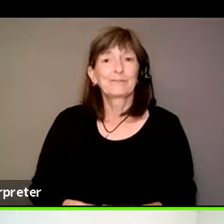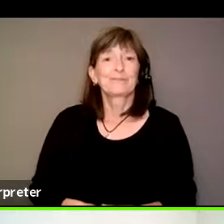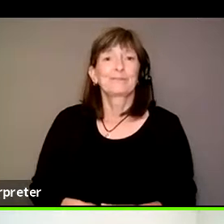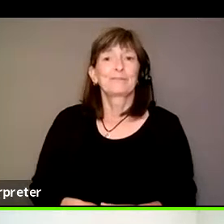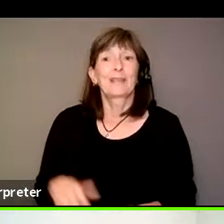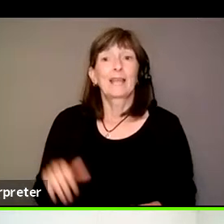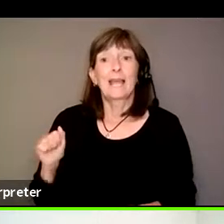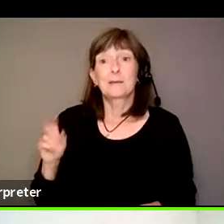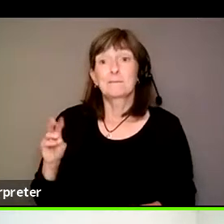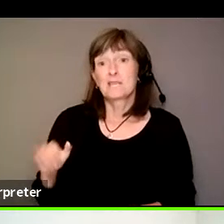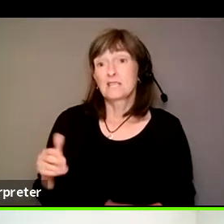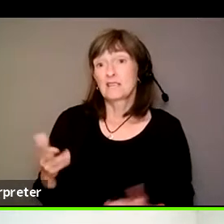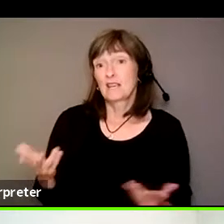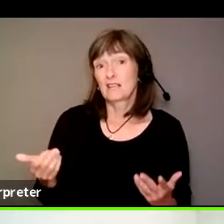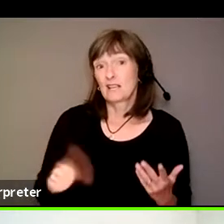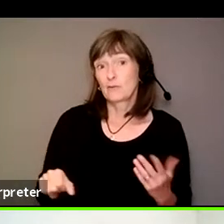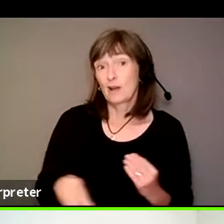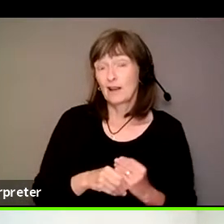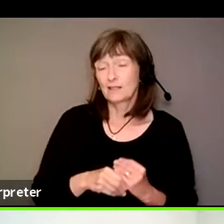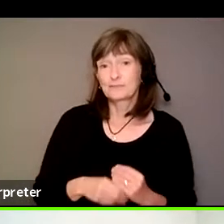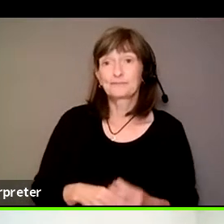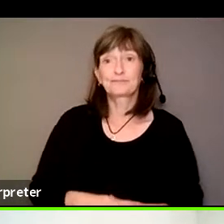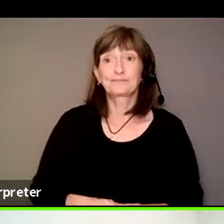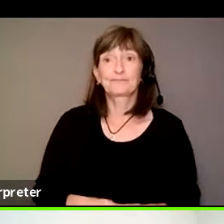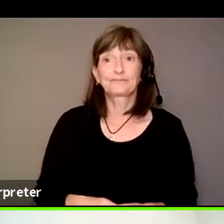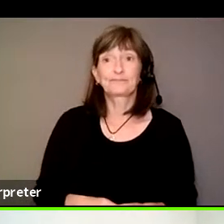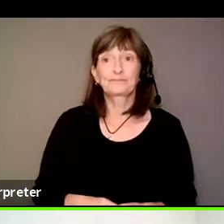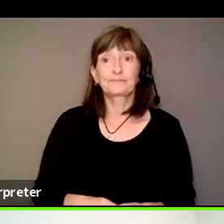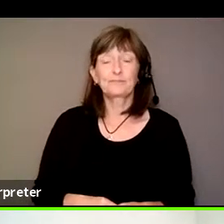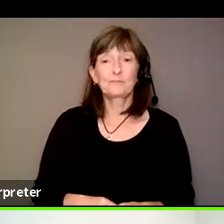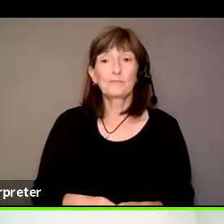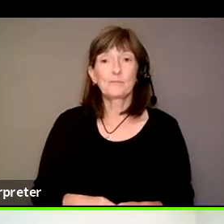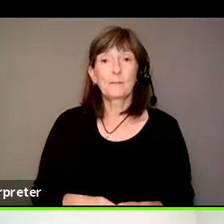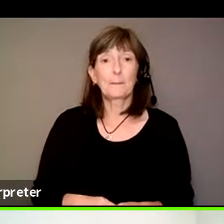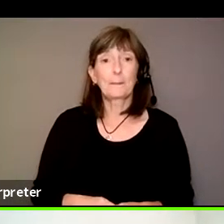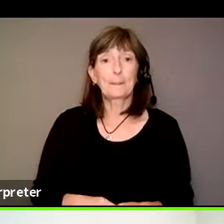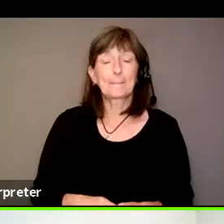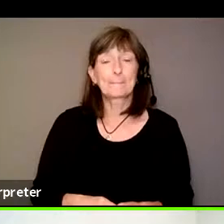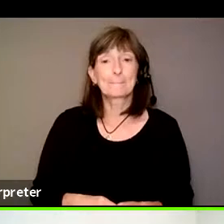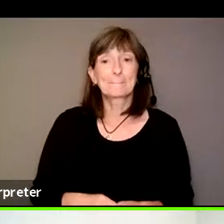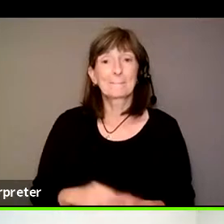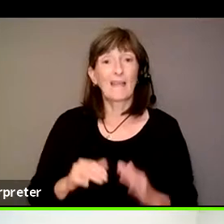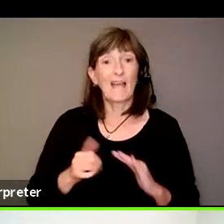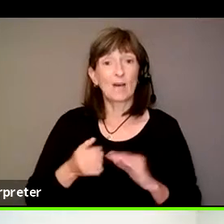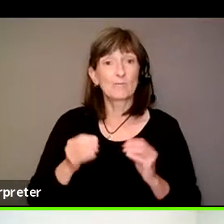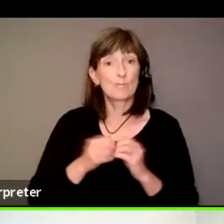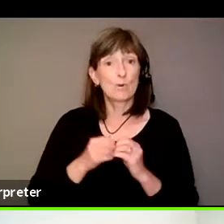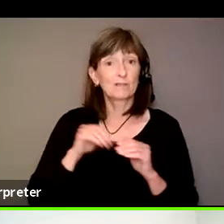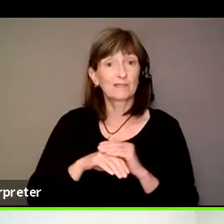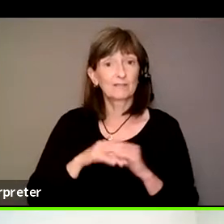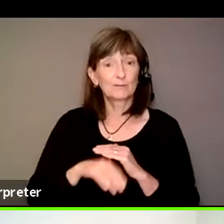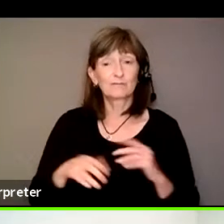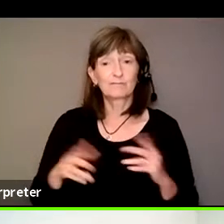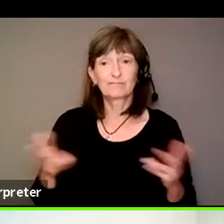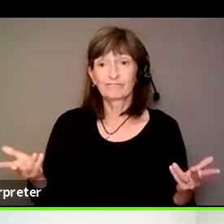Amy, do you have anything that you'd like to add to that? How councils can move forward, municipalities can make things more accessible to people running? Yeah,